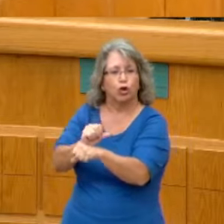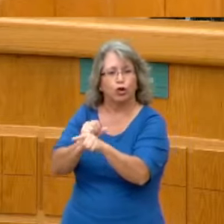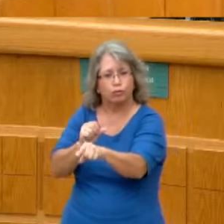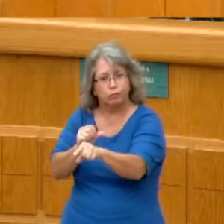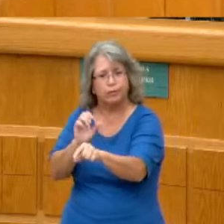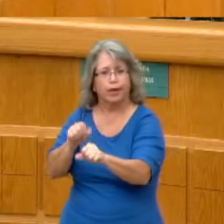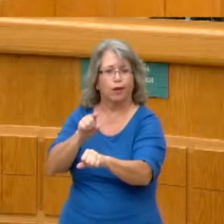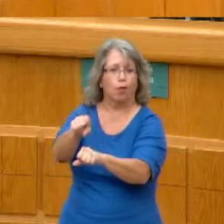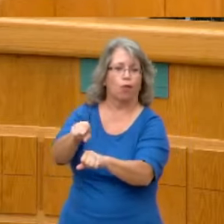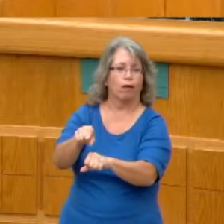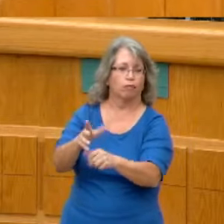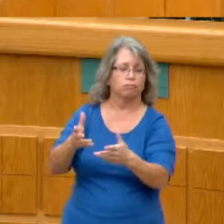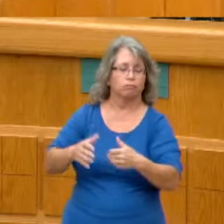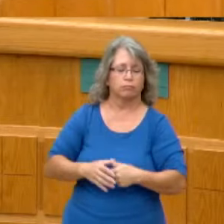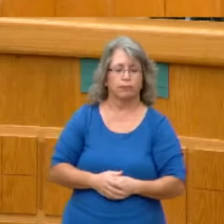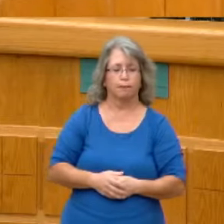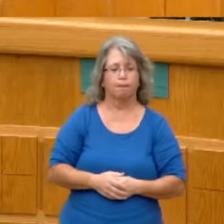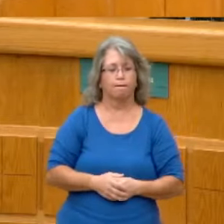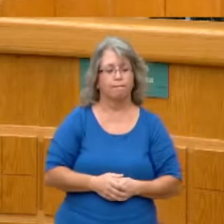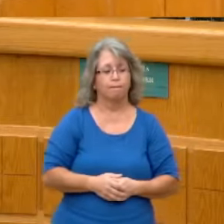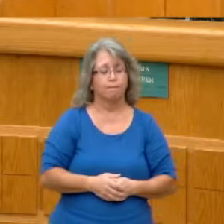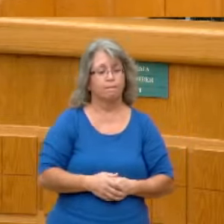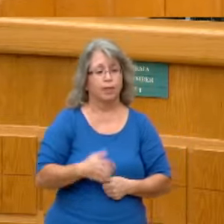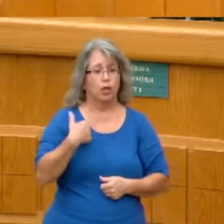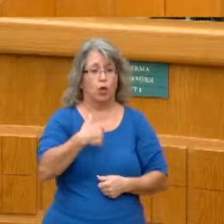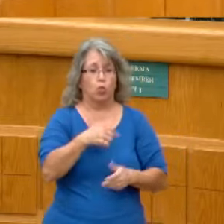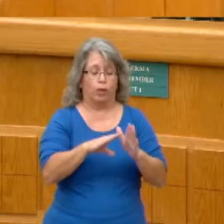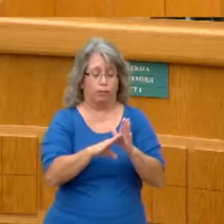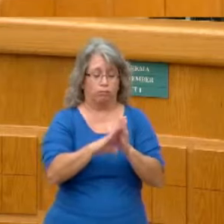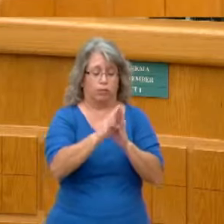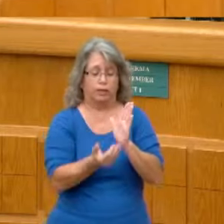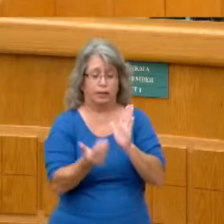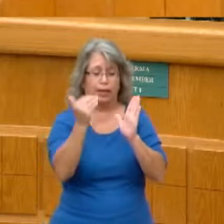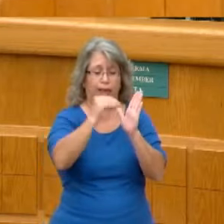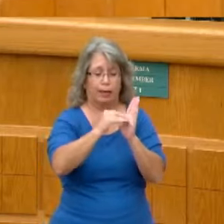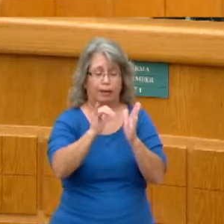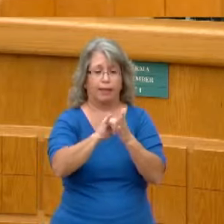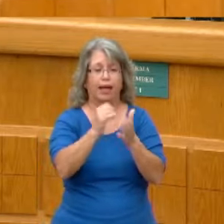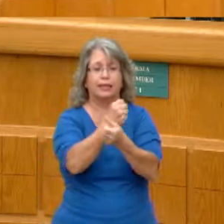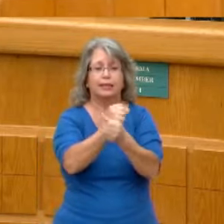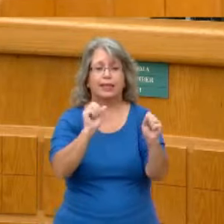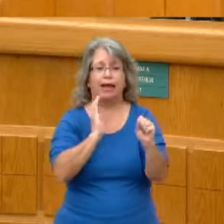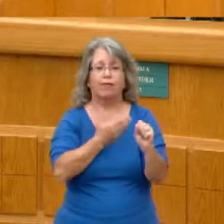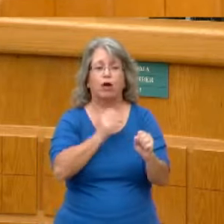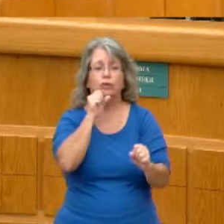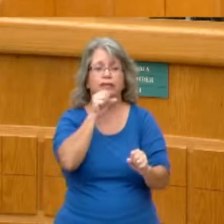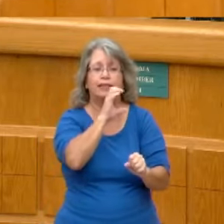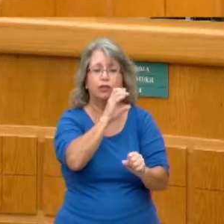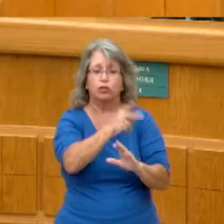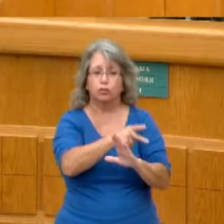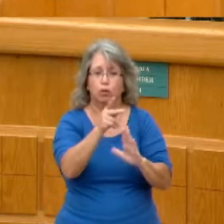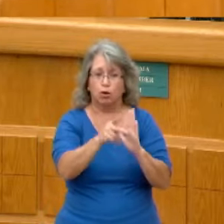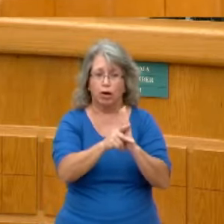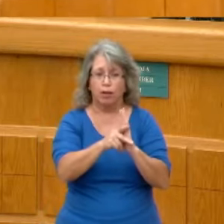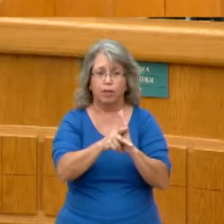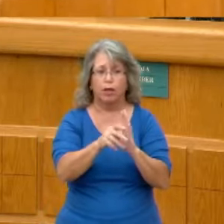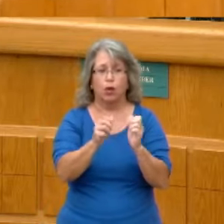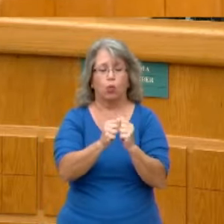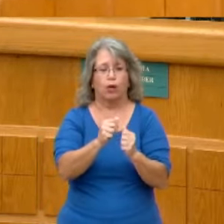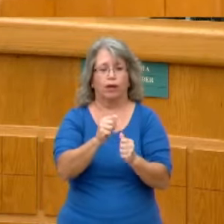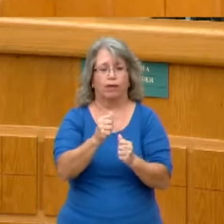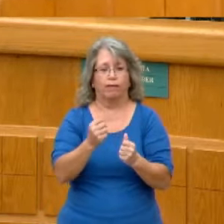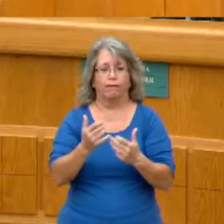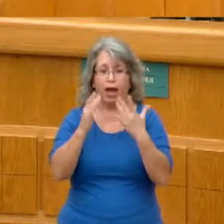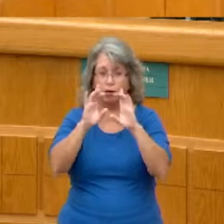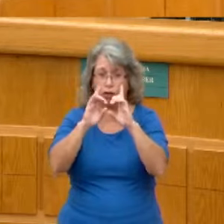relaunch of the Save Our Seniors program, your Corpus Christi firefighters are providing additional doses to our senior citizens in the